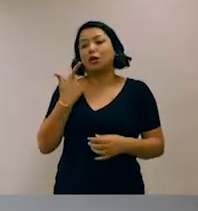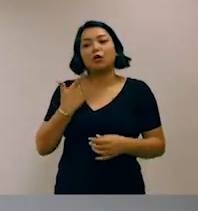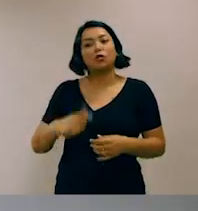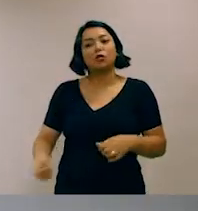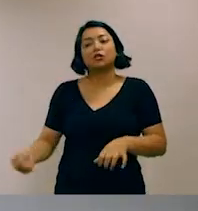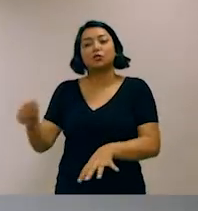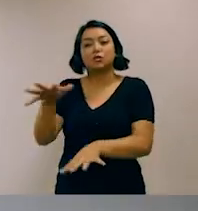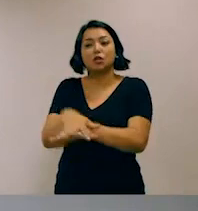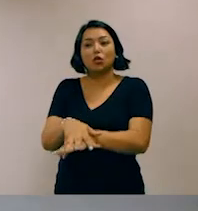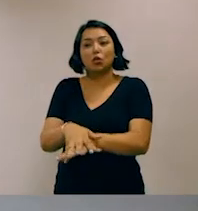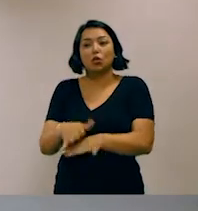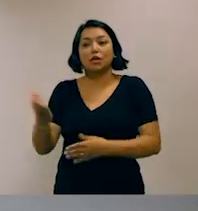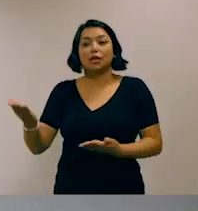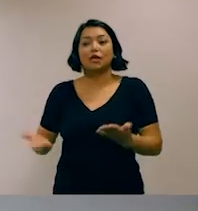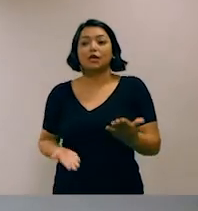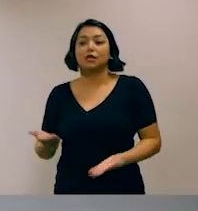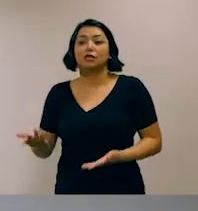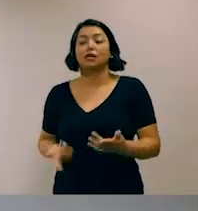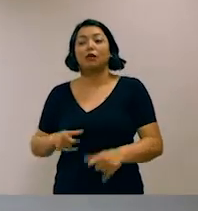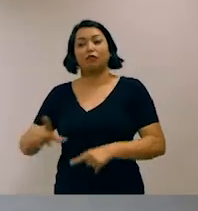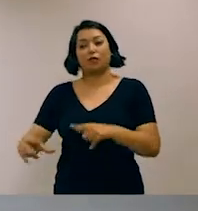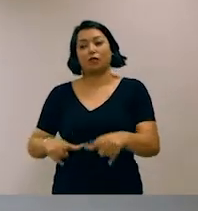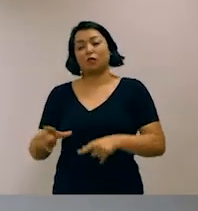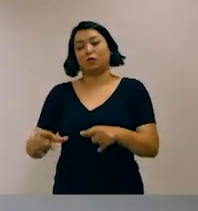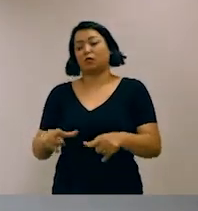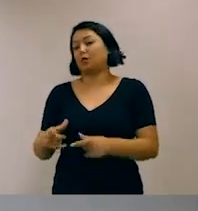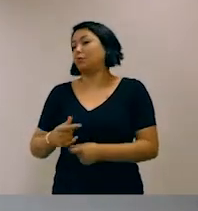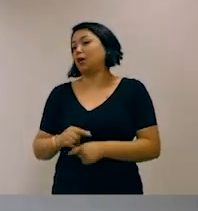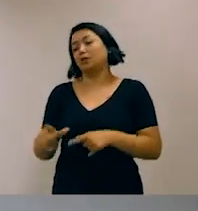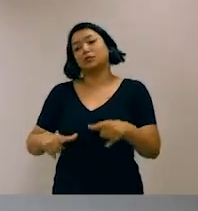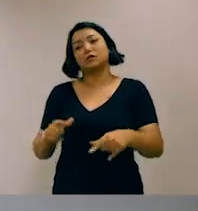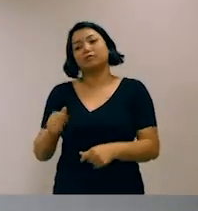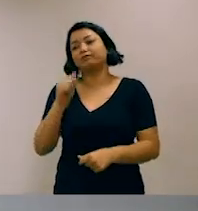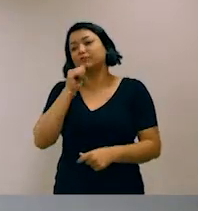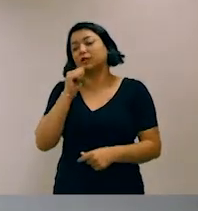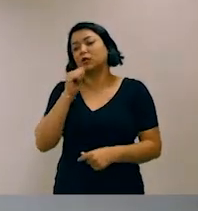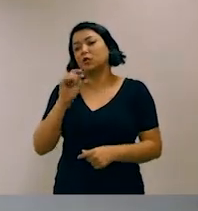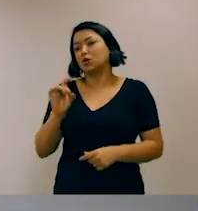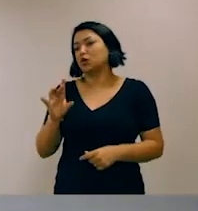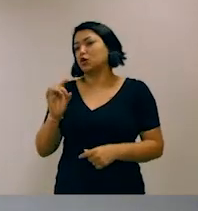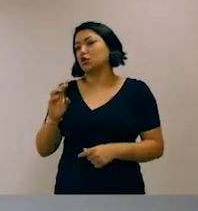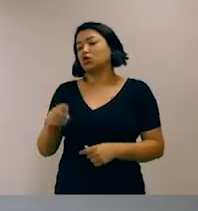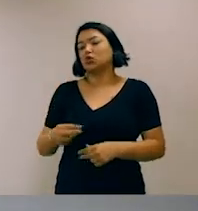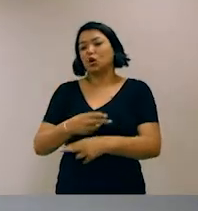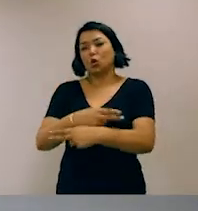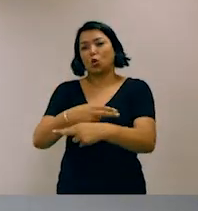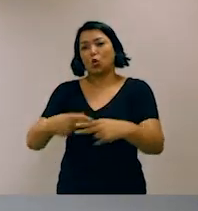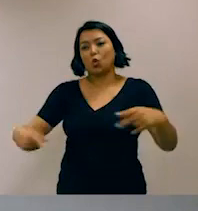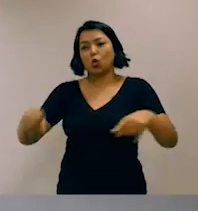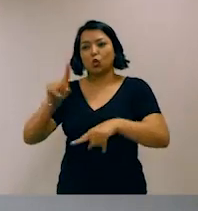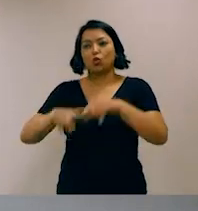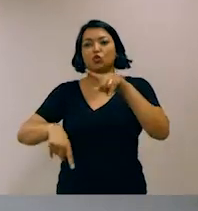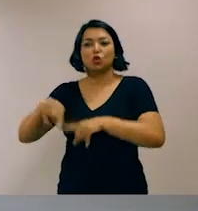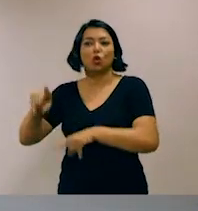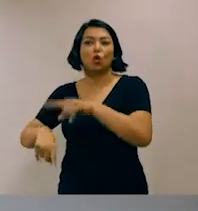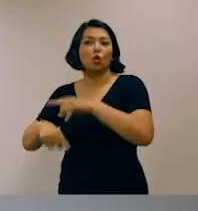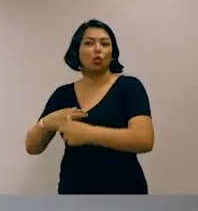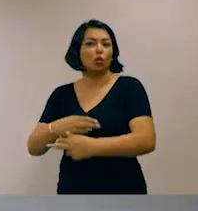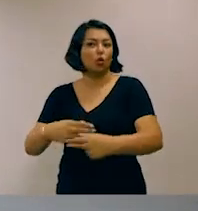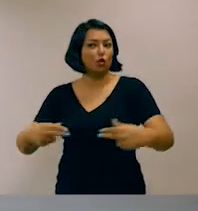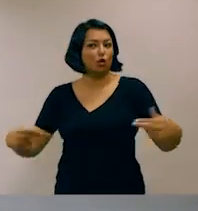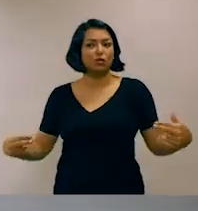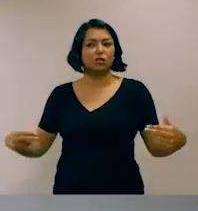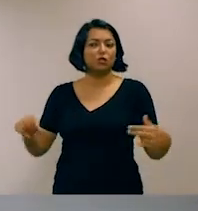services, but the services seem, at least in the database that I have, the database of